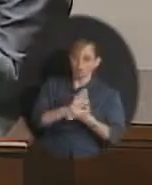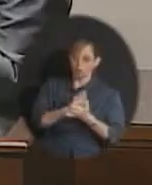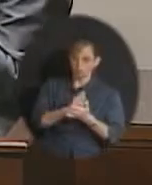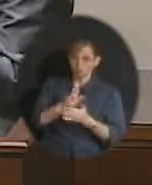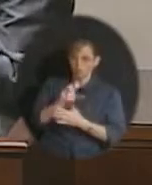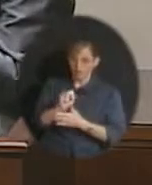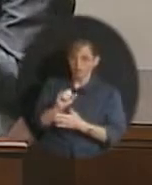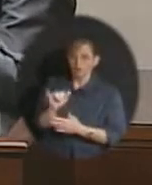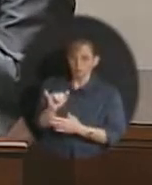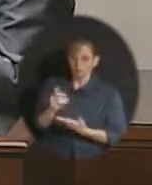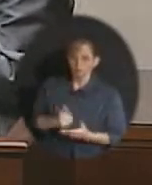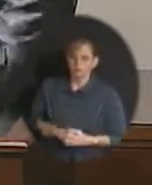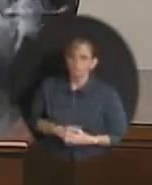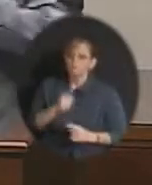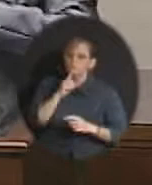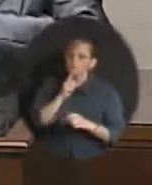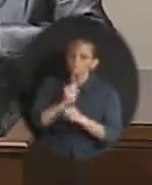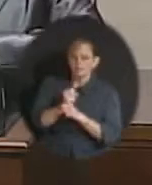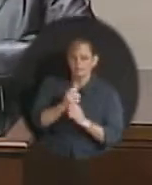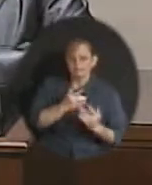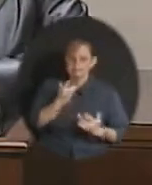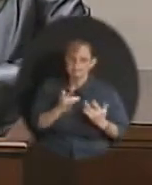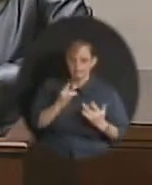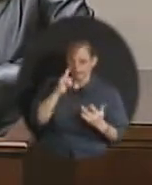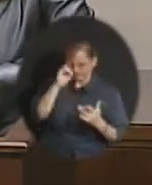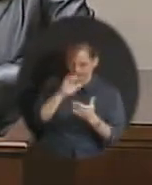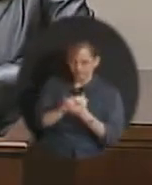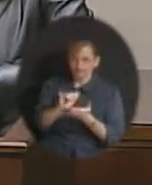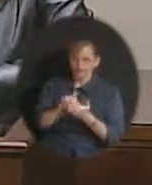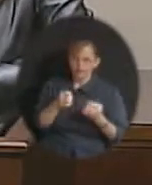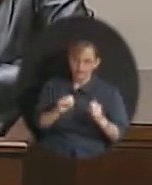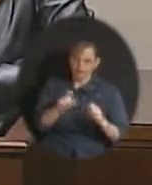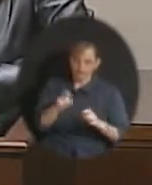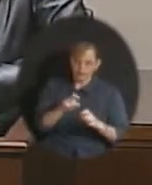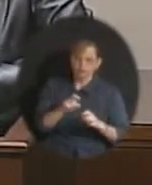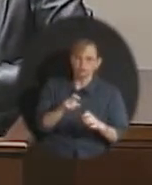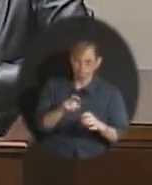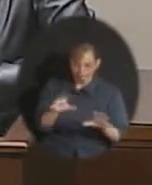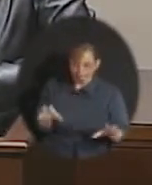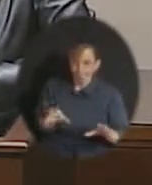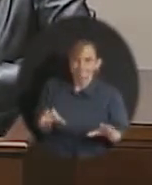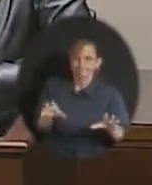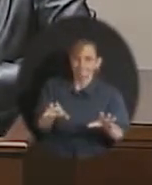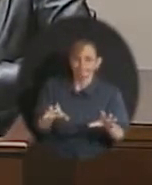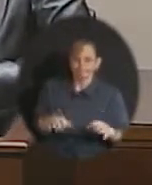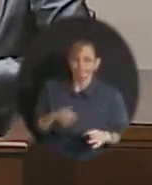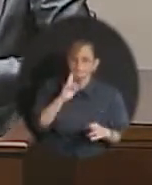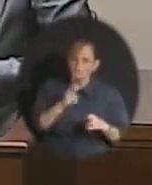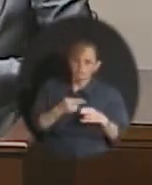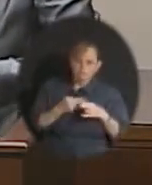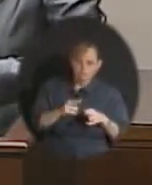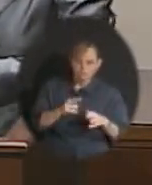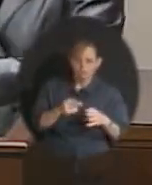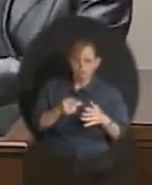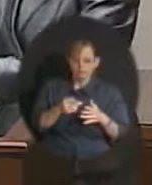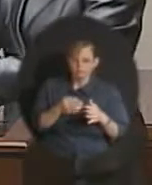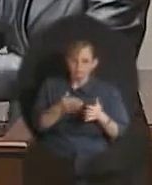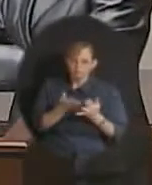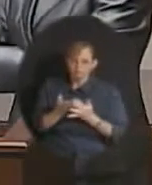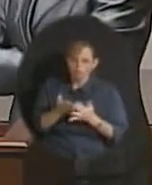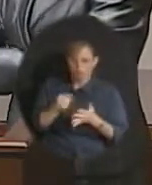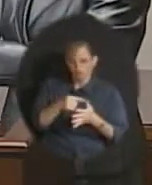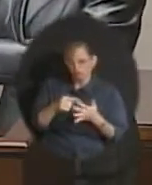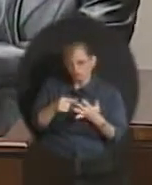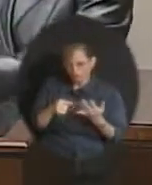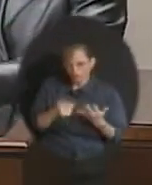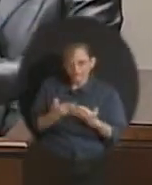and that's really what we believe this effort needs to be. I'm going to briefly go through some of these and then really kind of open it up for questions you